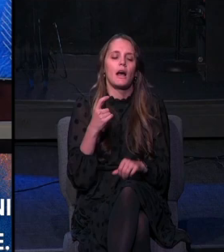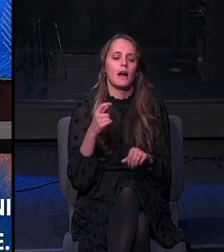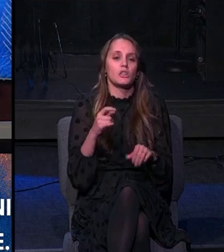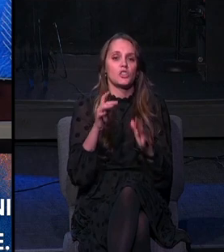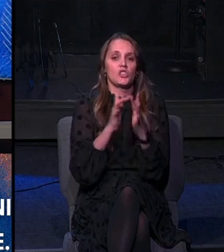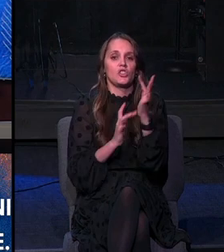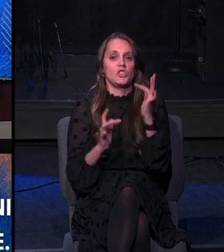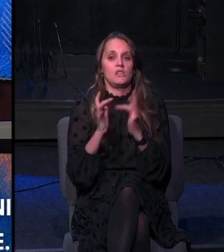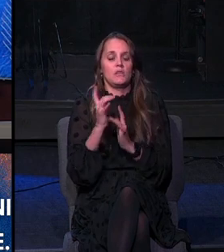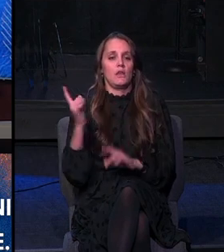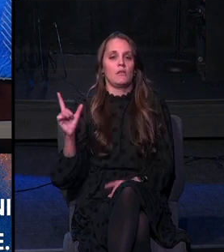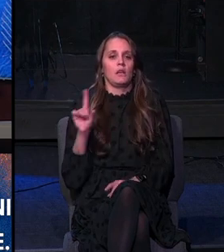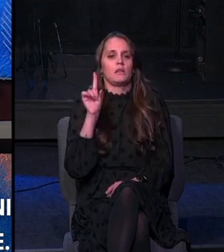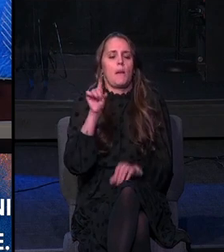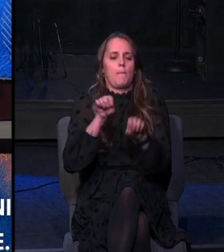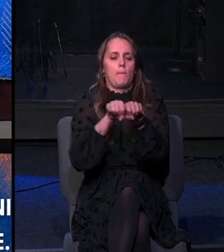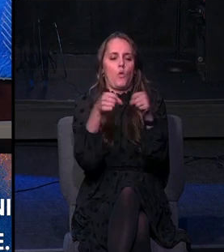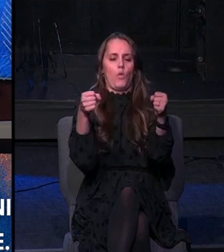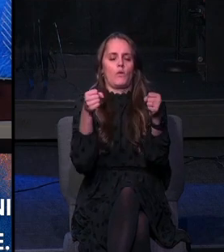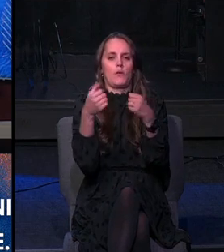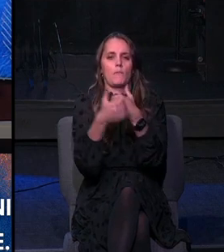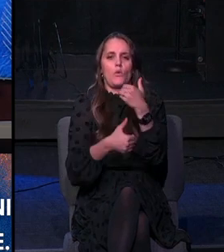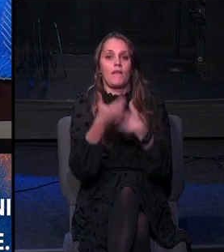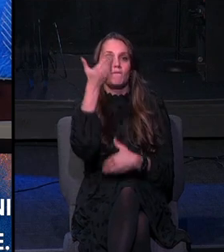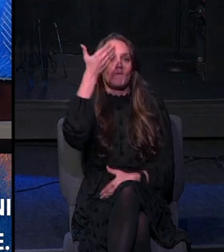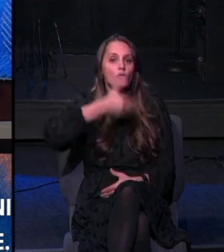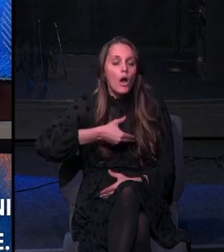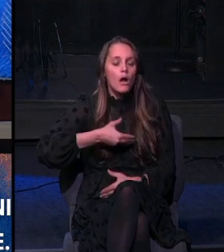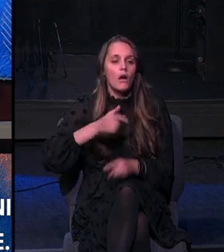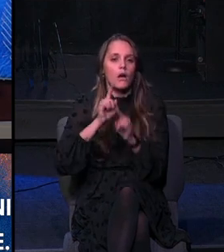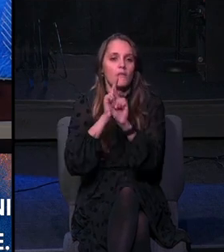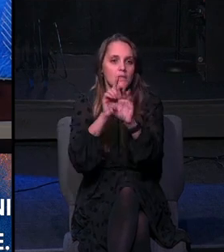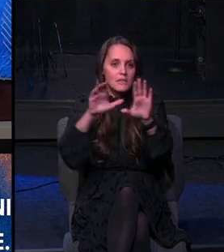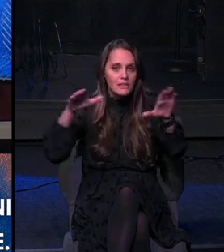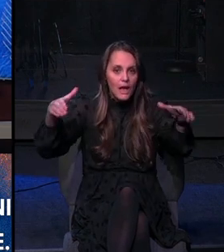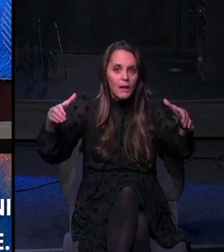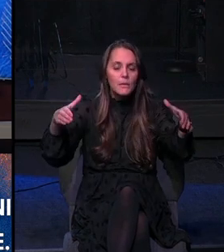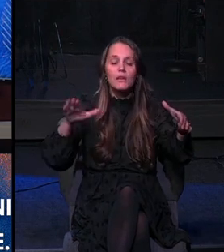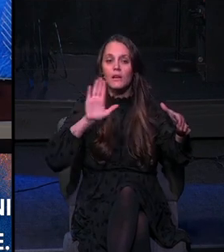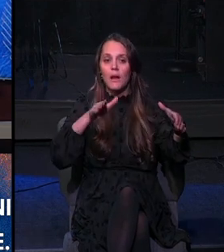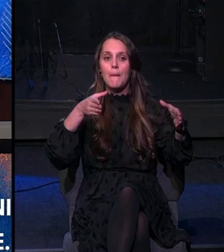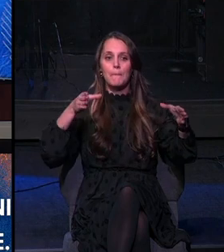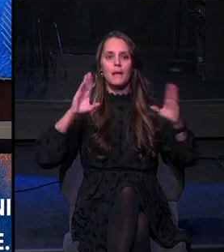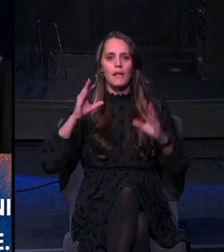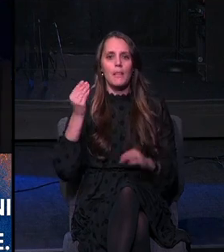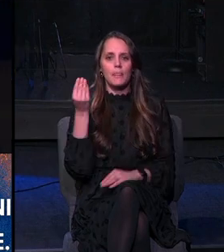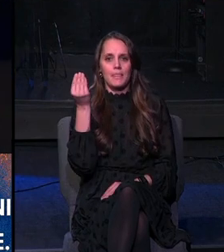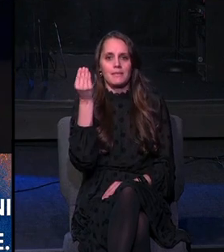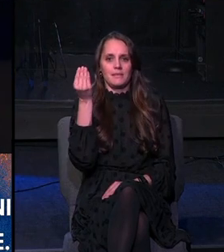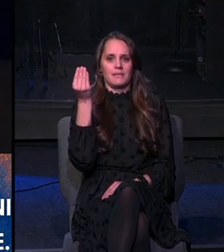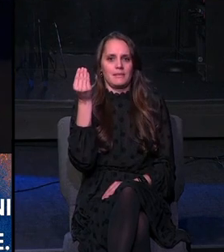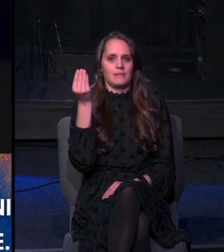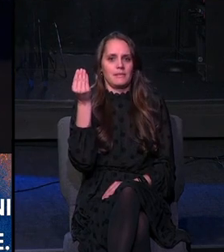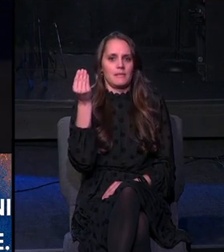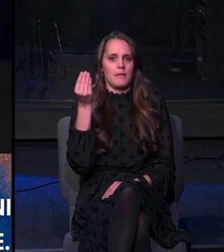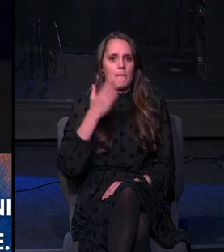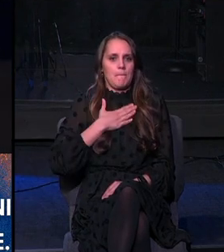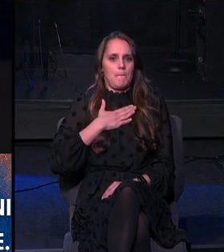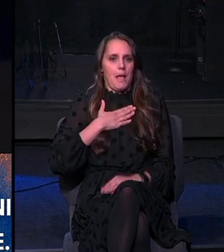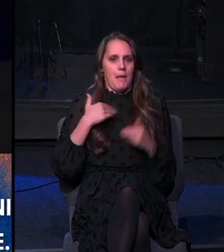right in front of them. And he says, pay attention. This is my body broken for